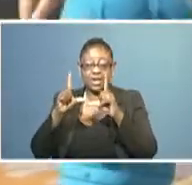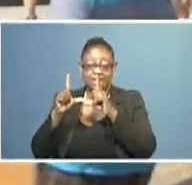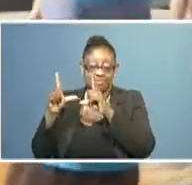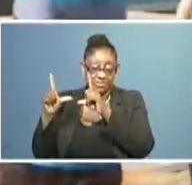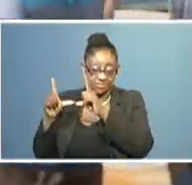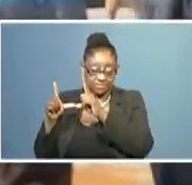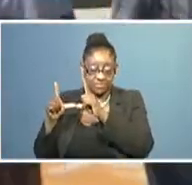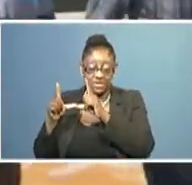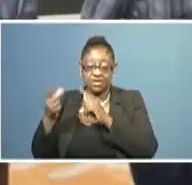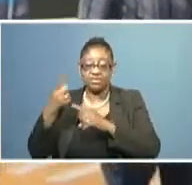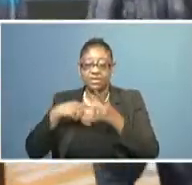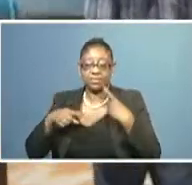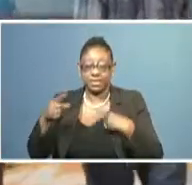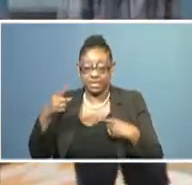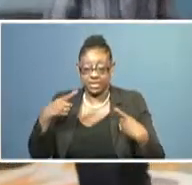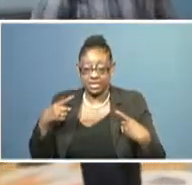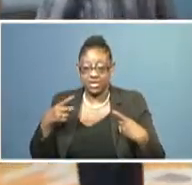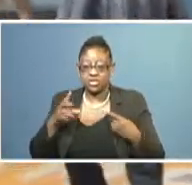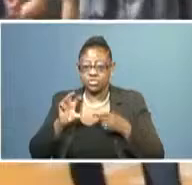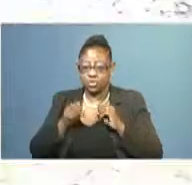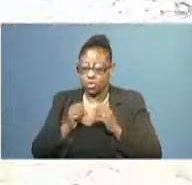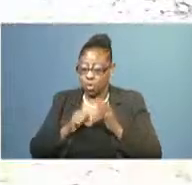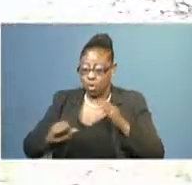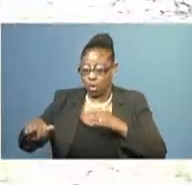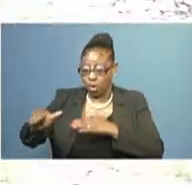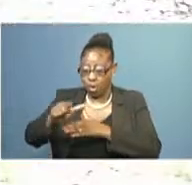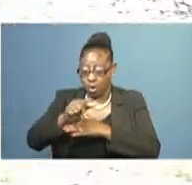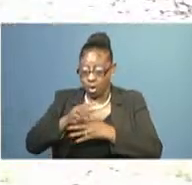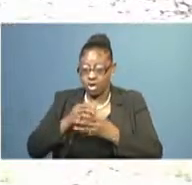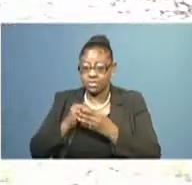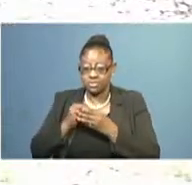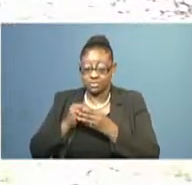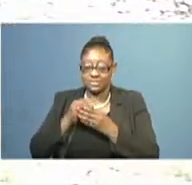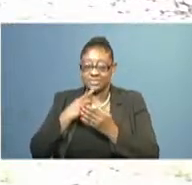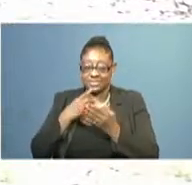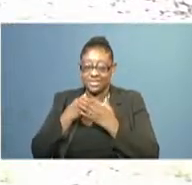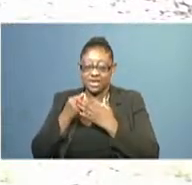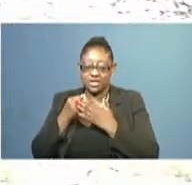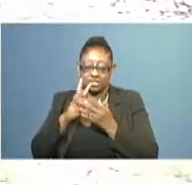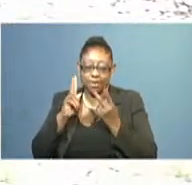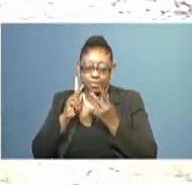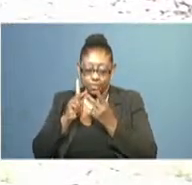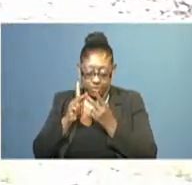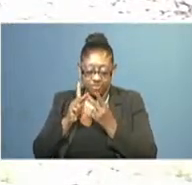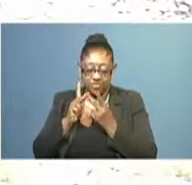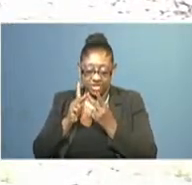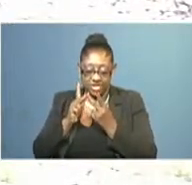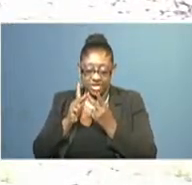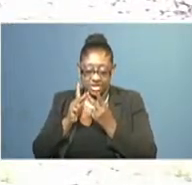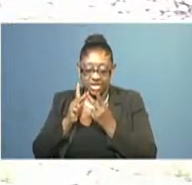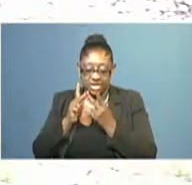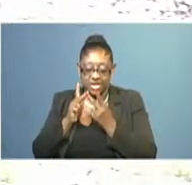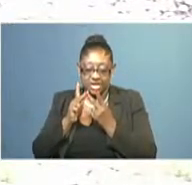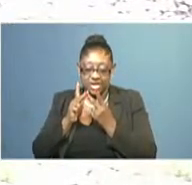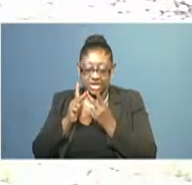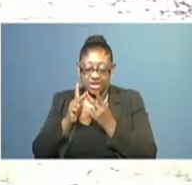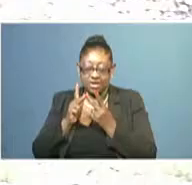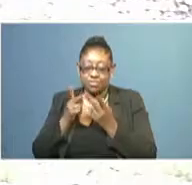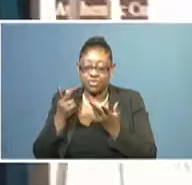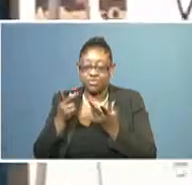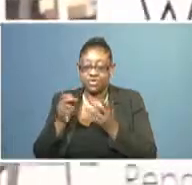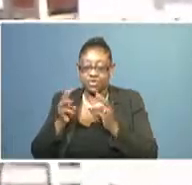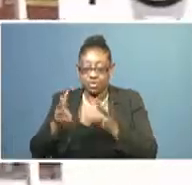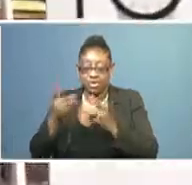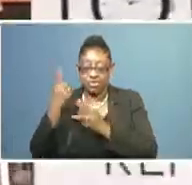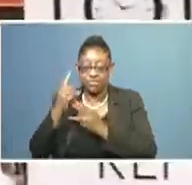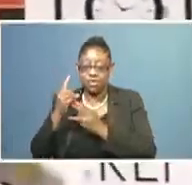buoyancy. All of those things together, a perfect storm for a continued upward trajectory of tourism in the